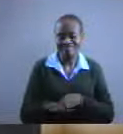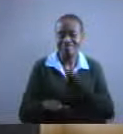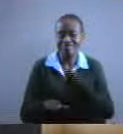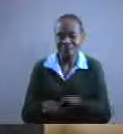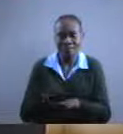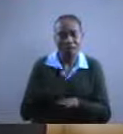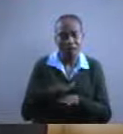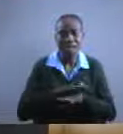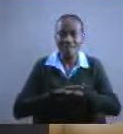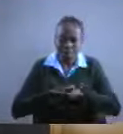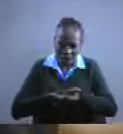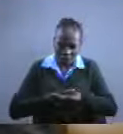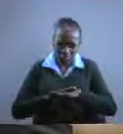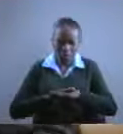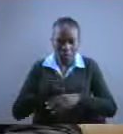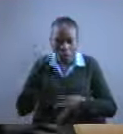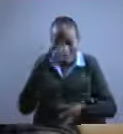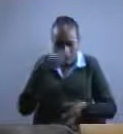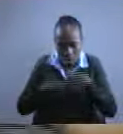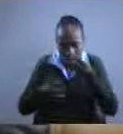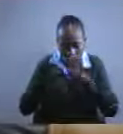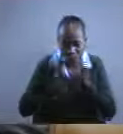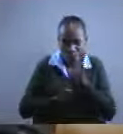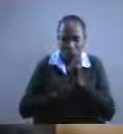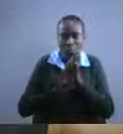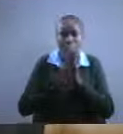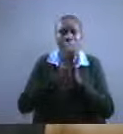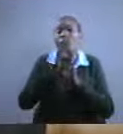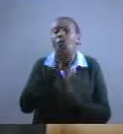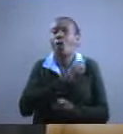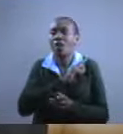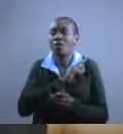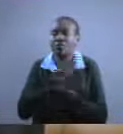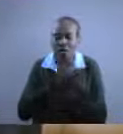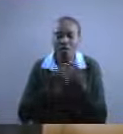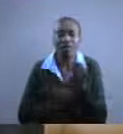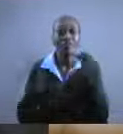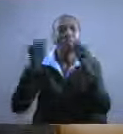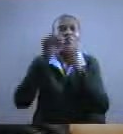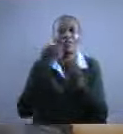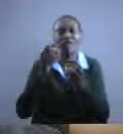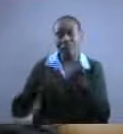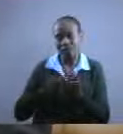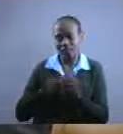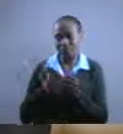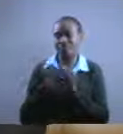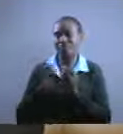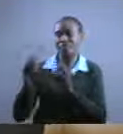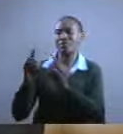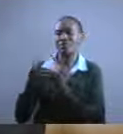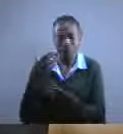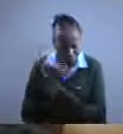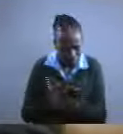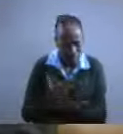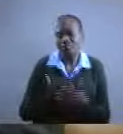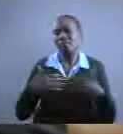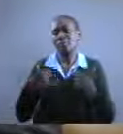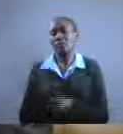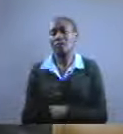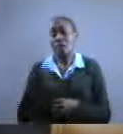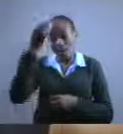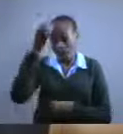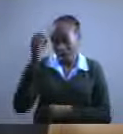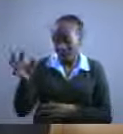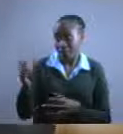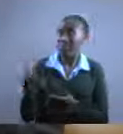appropriate foundation for learning so that we can directly improve on the quality of education. We can celebrate the fact as a government and as a